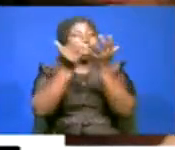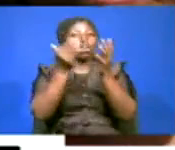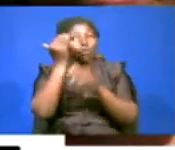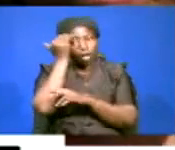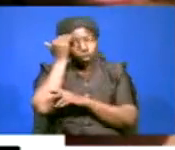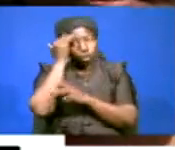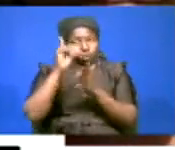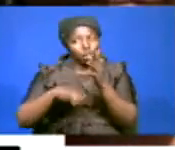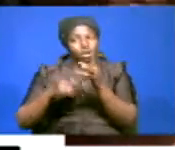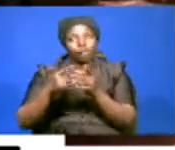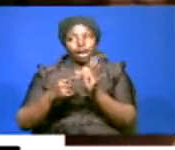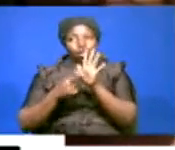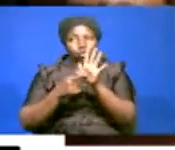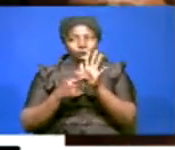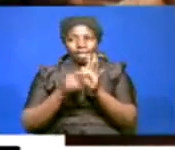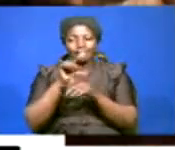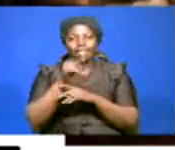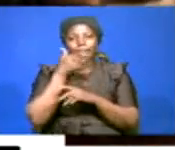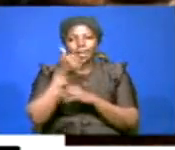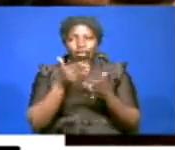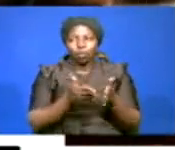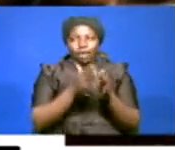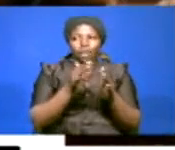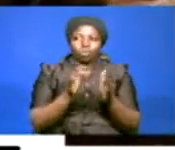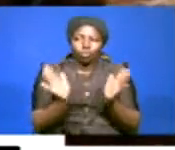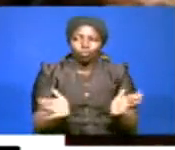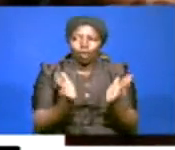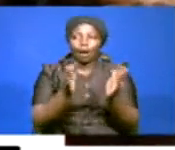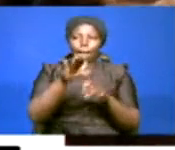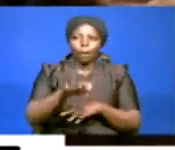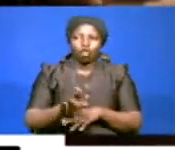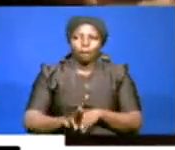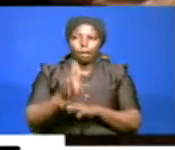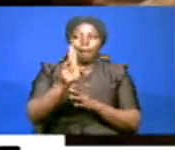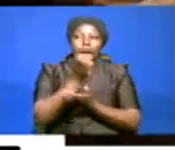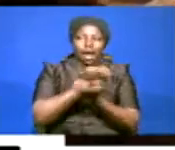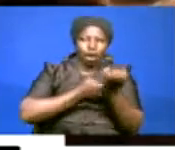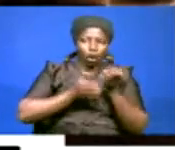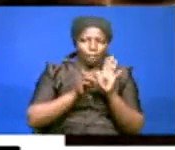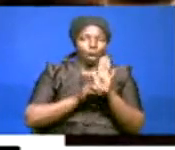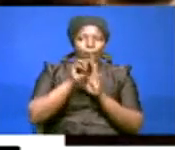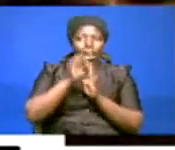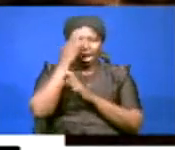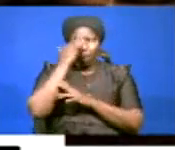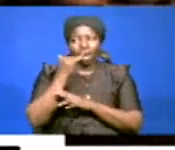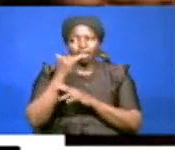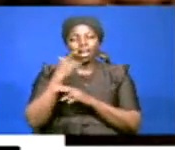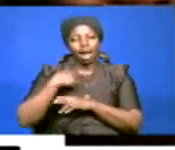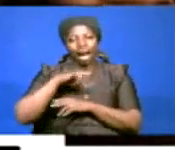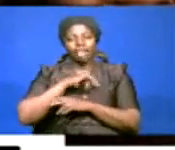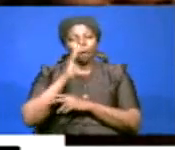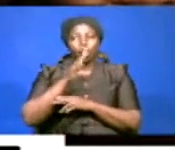best way to encourage bottom-up economic model because we will only facilitate the best we